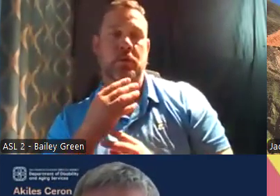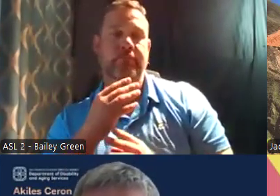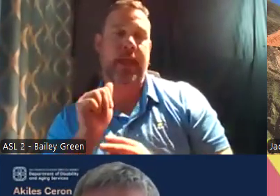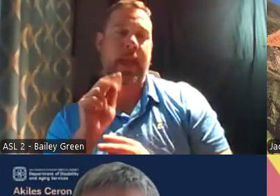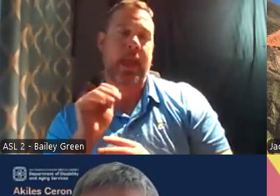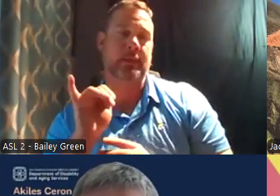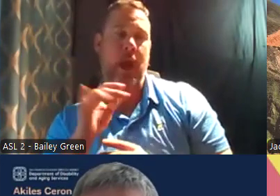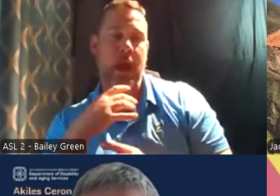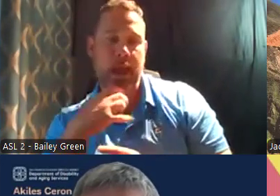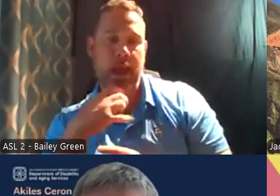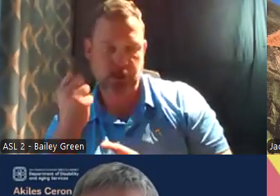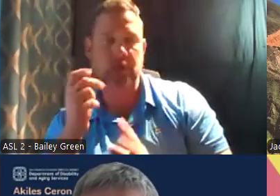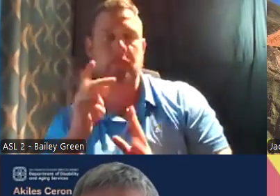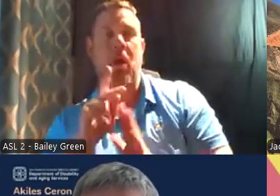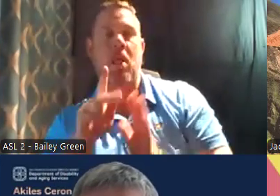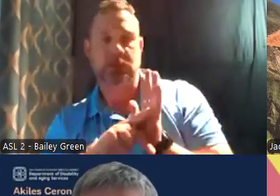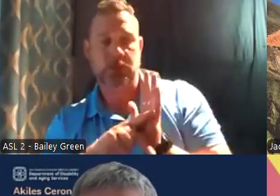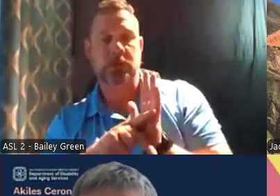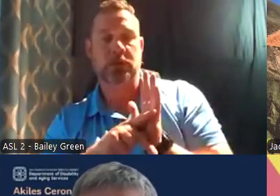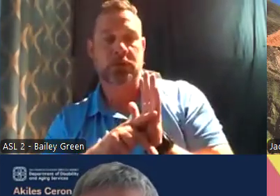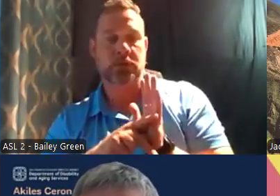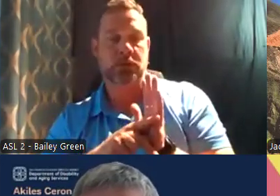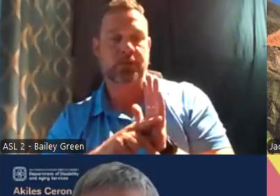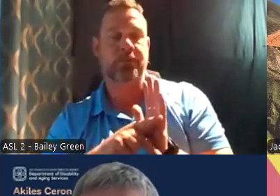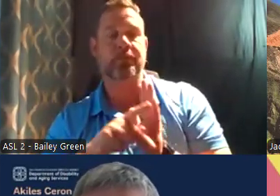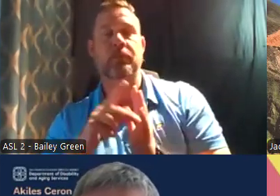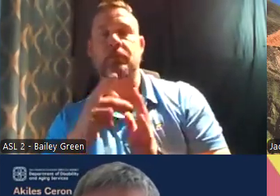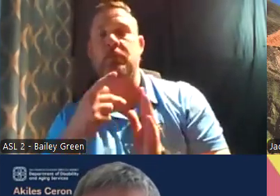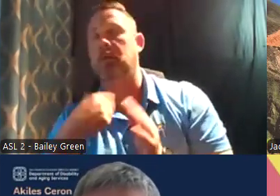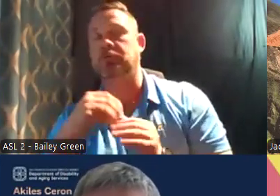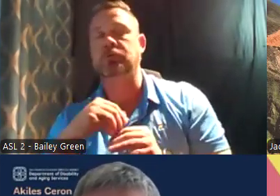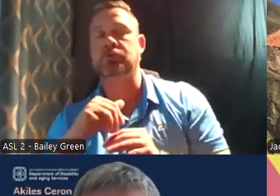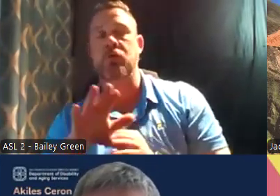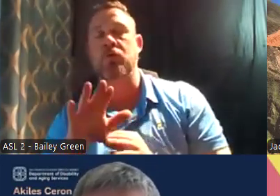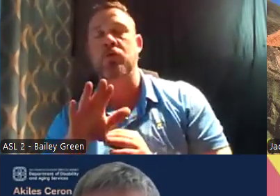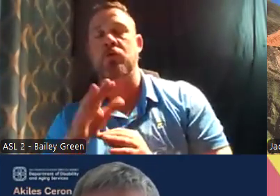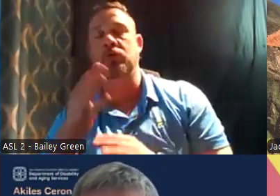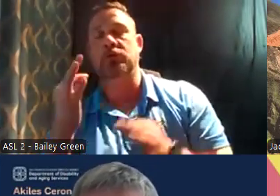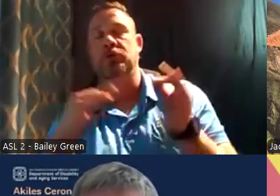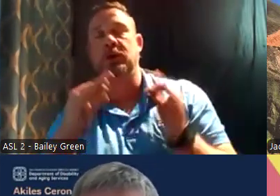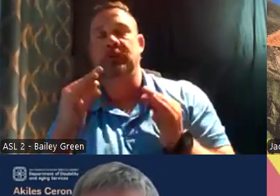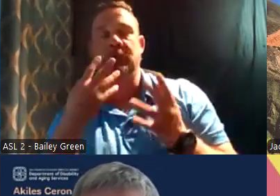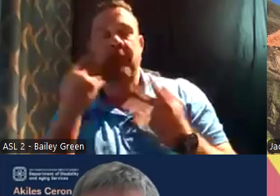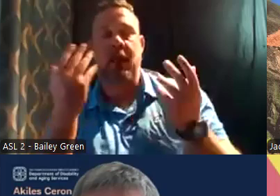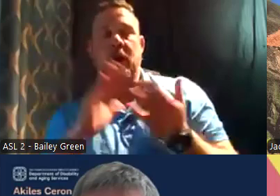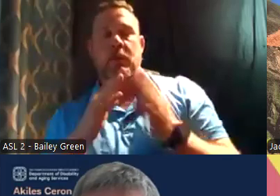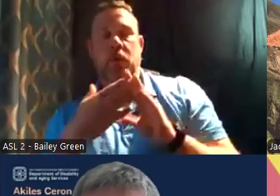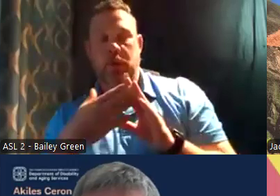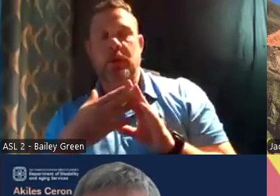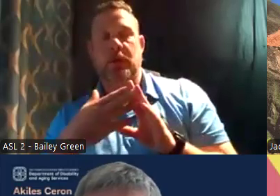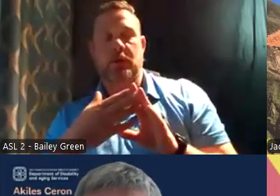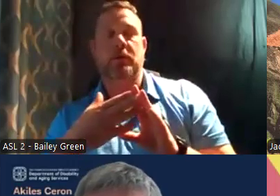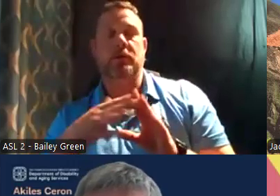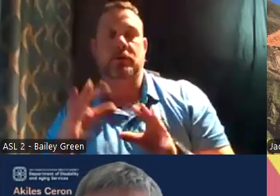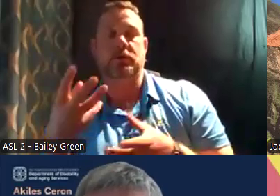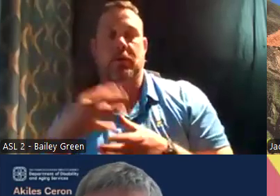policy. So, and I also, just threw in the justice-friendly communities. That is